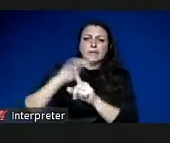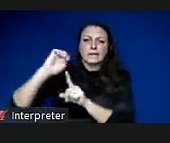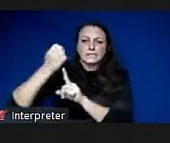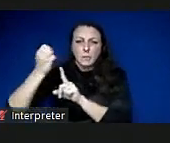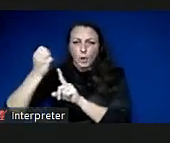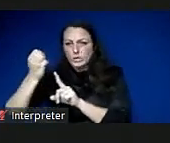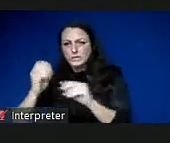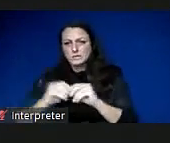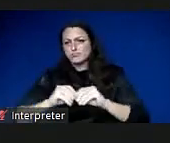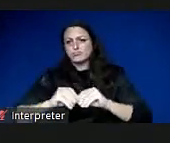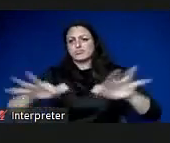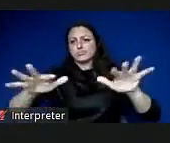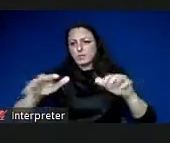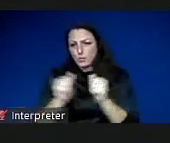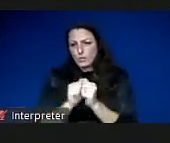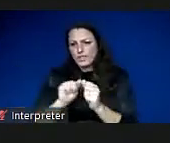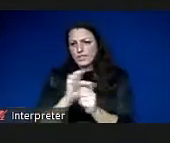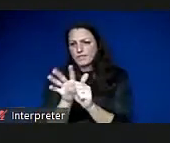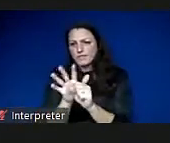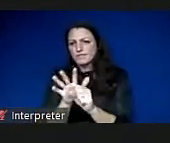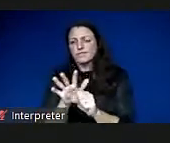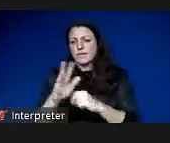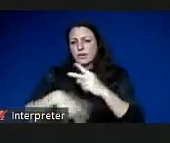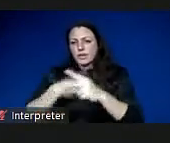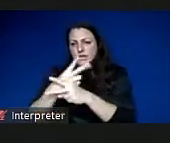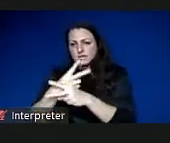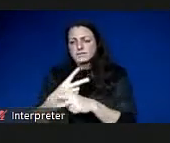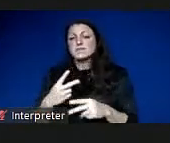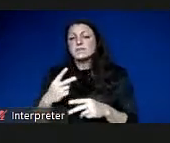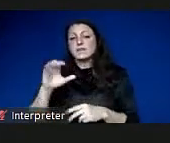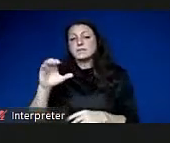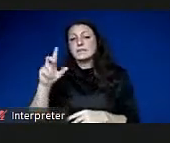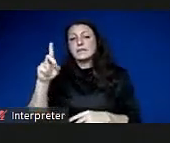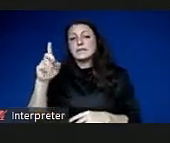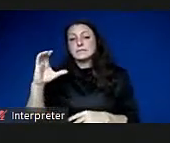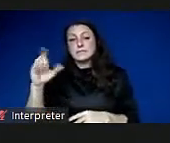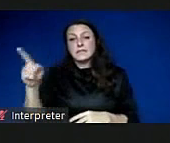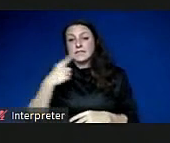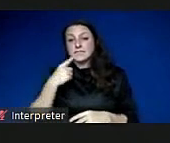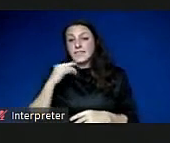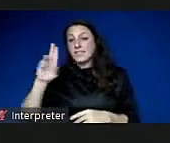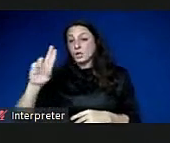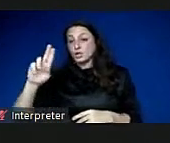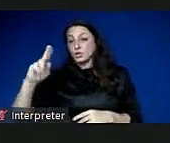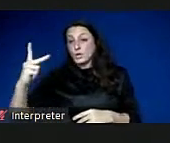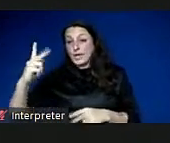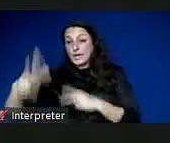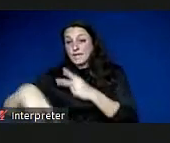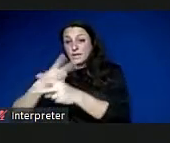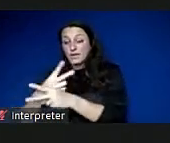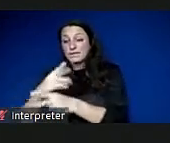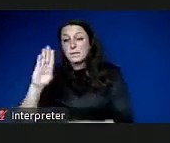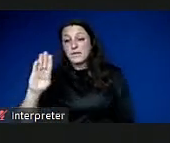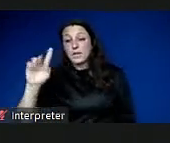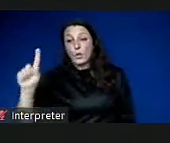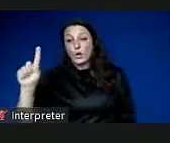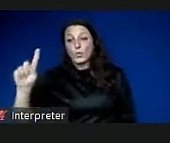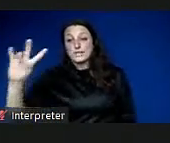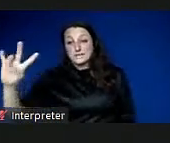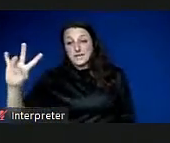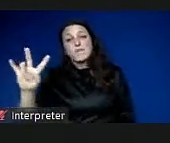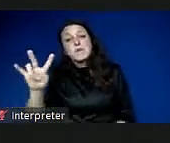the variants. CDC has talked about the potential that the UK variant, specifically B117, could